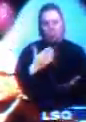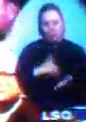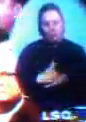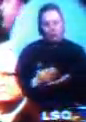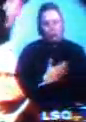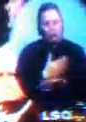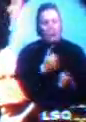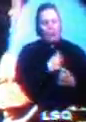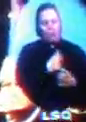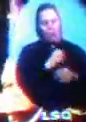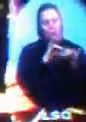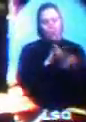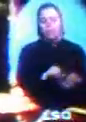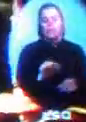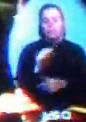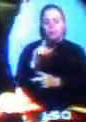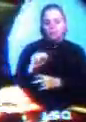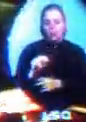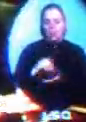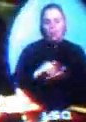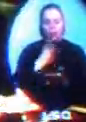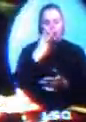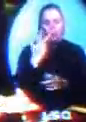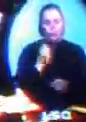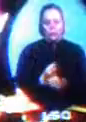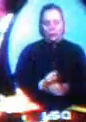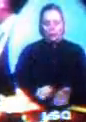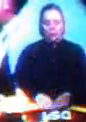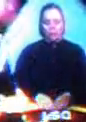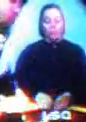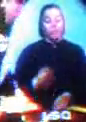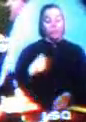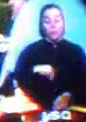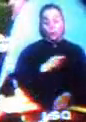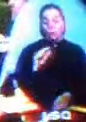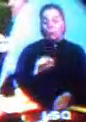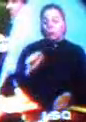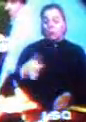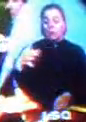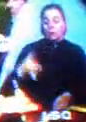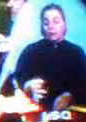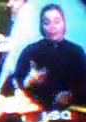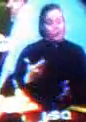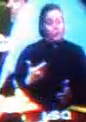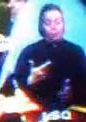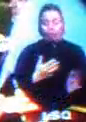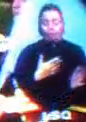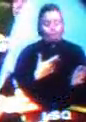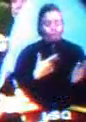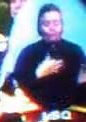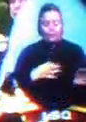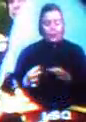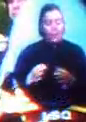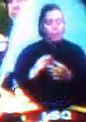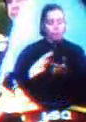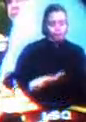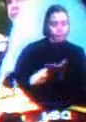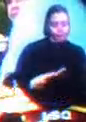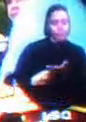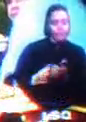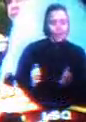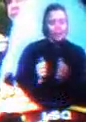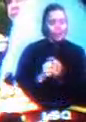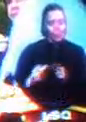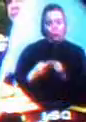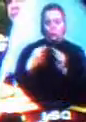This government recognizes the fact that we are a minority government, and we regularly work with opposition members from all three parties. We think that's an